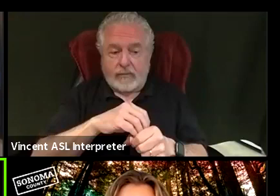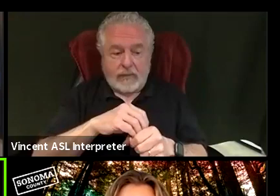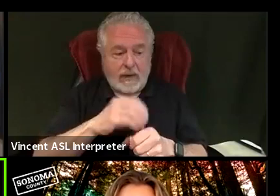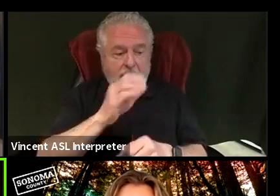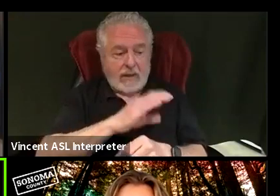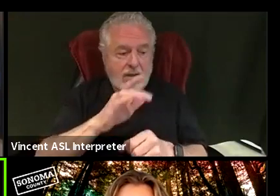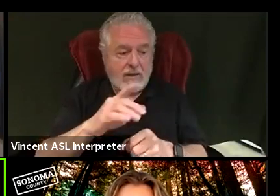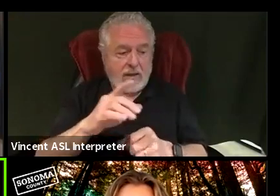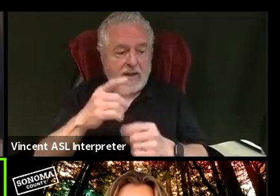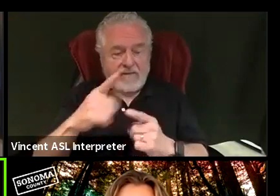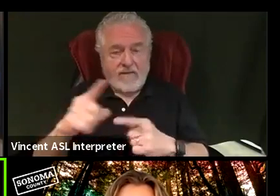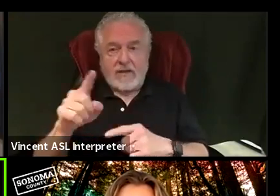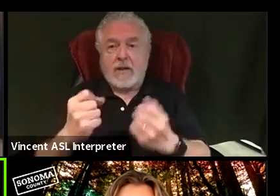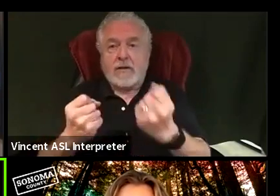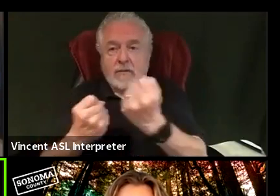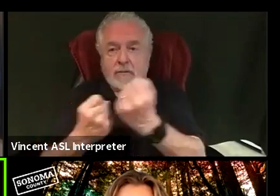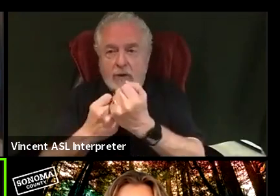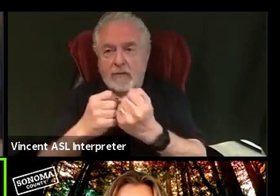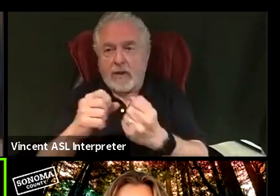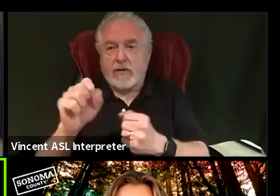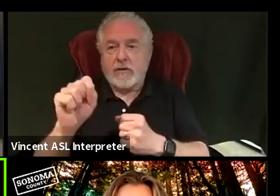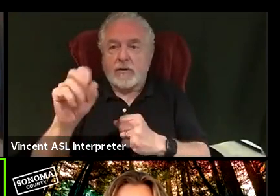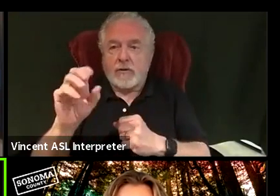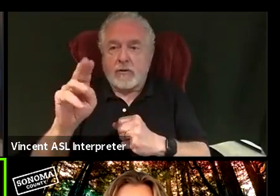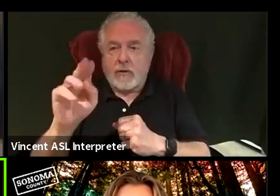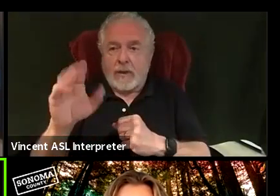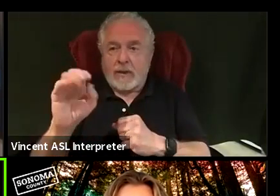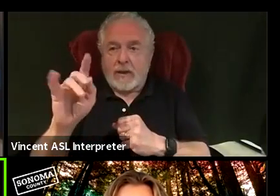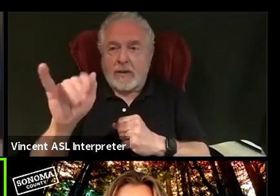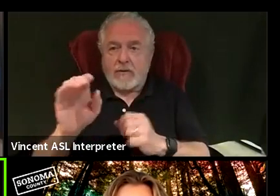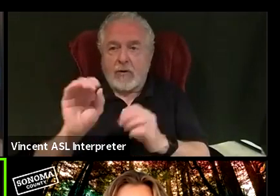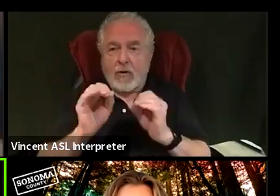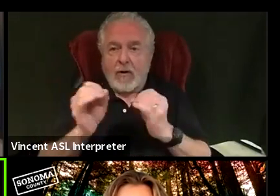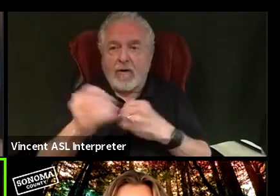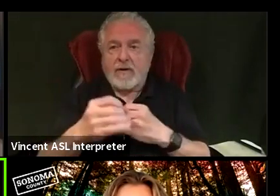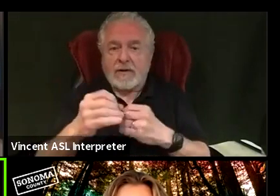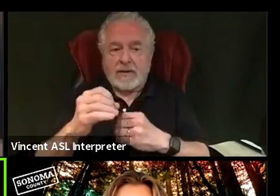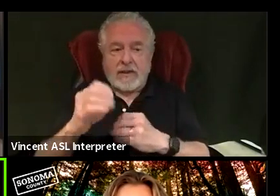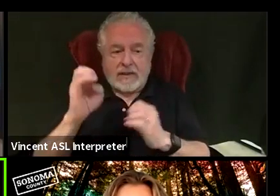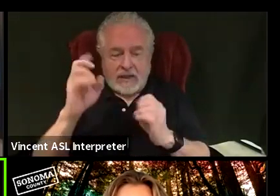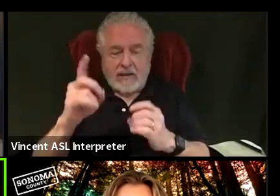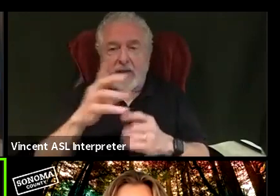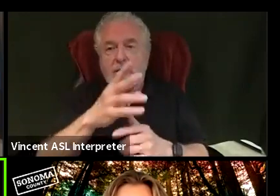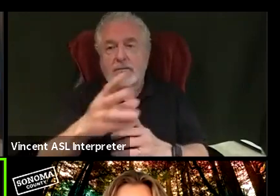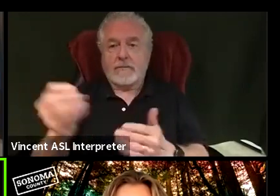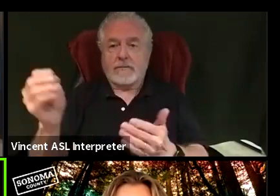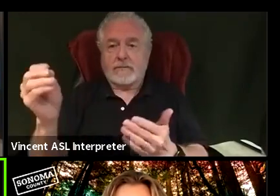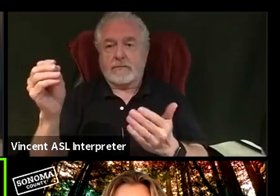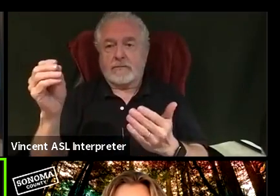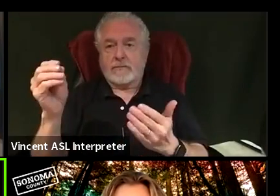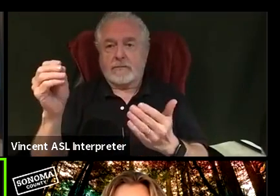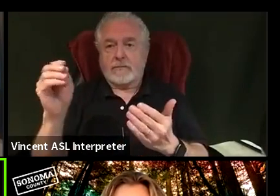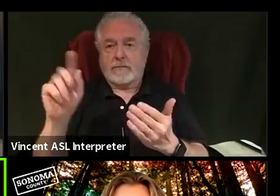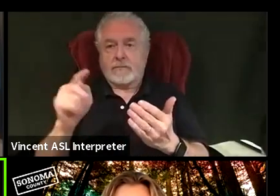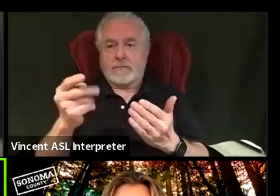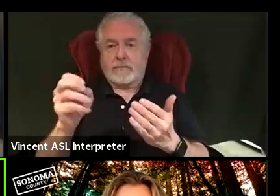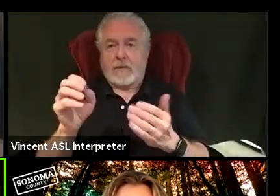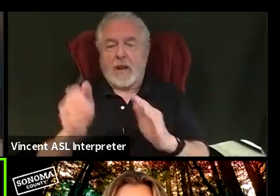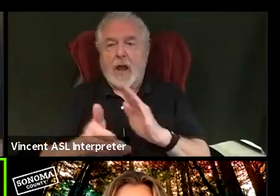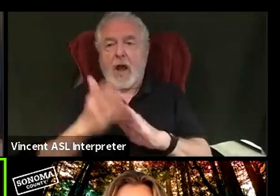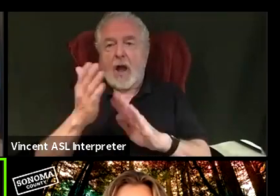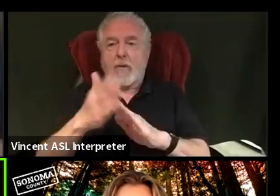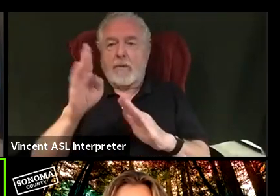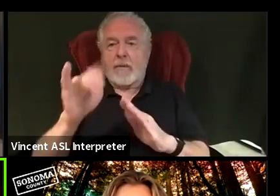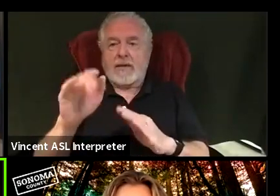clinics events that are sponsored by the Sonoma County Office of Education and operated